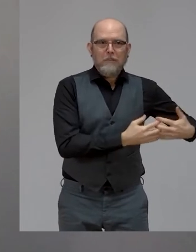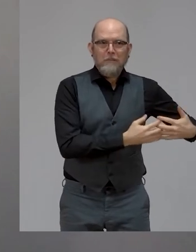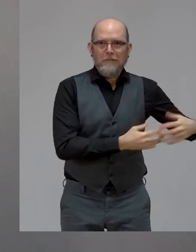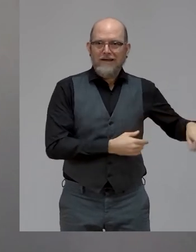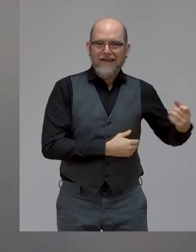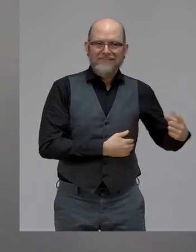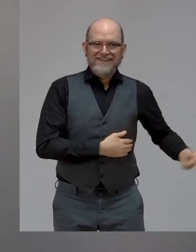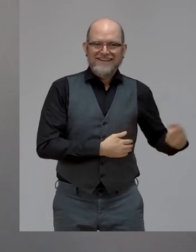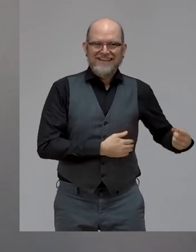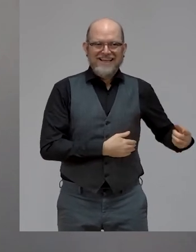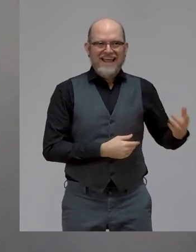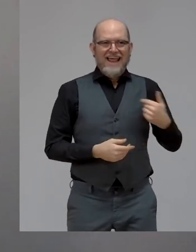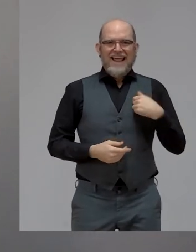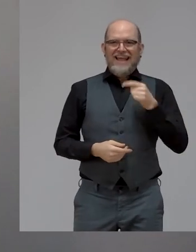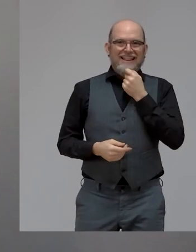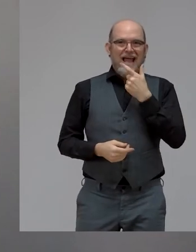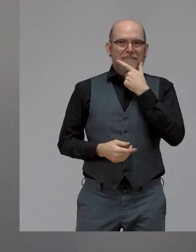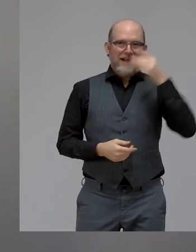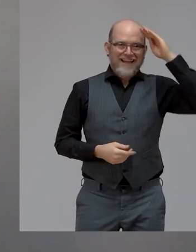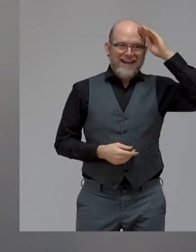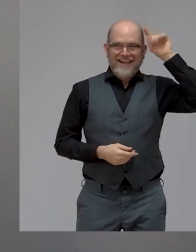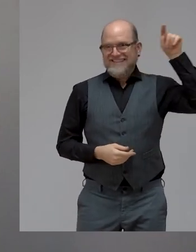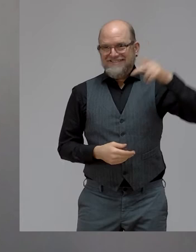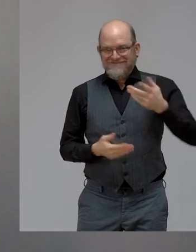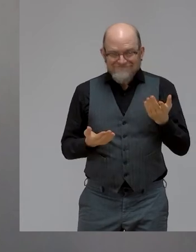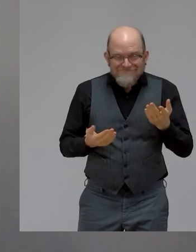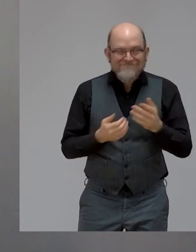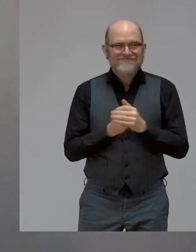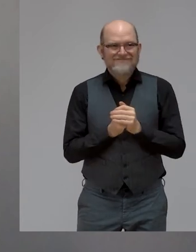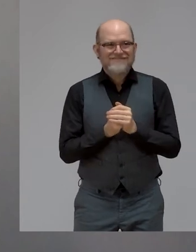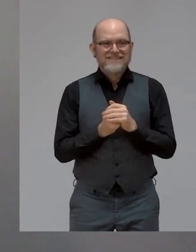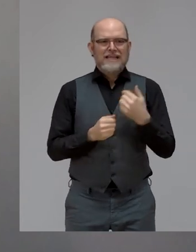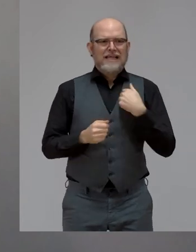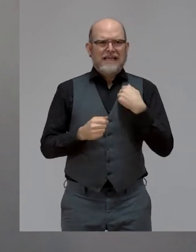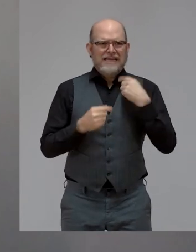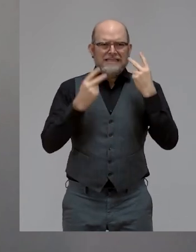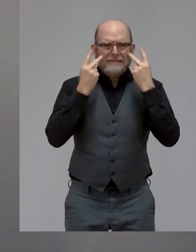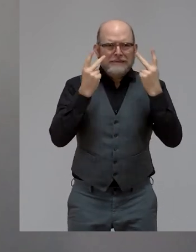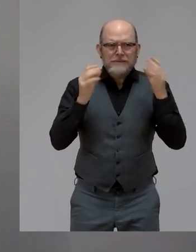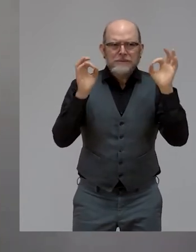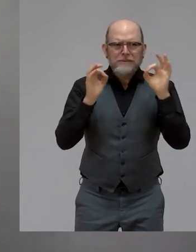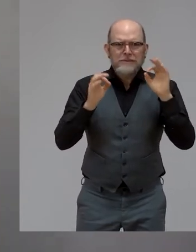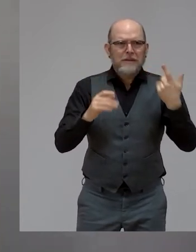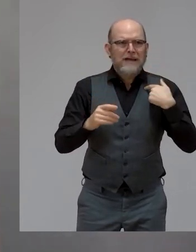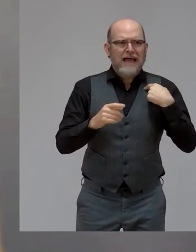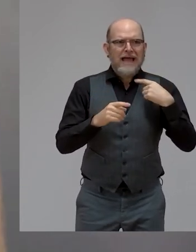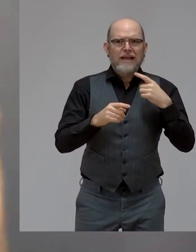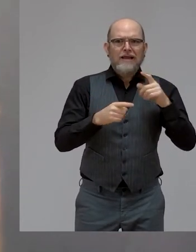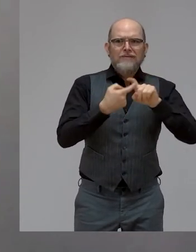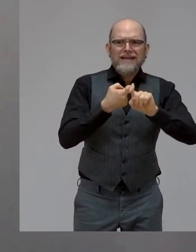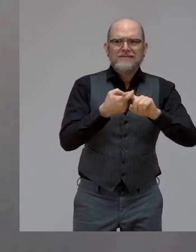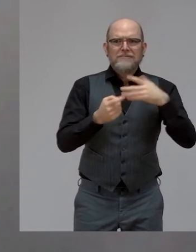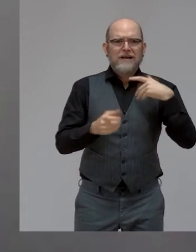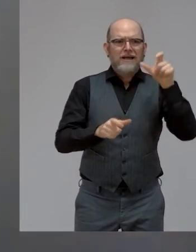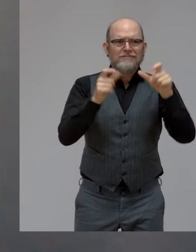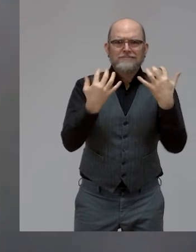I'm afraid I have absolutely no visual on our Microsoft Teams at the moment, so I'm just going to go with it, as